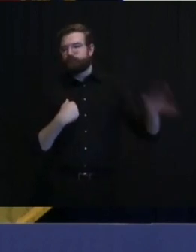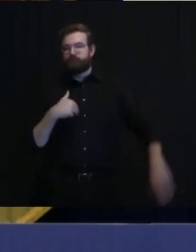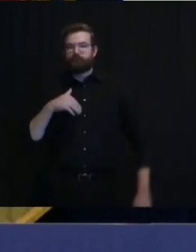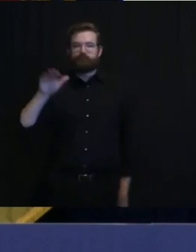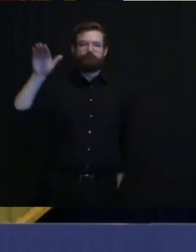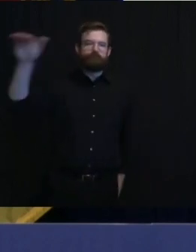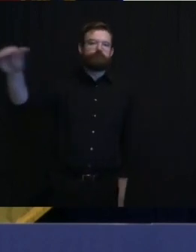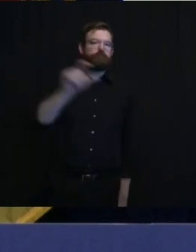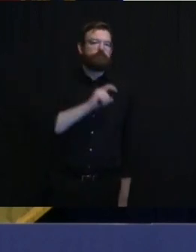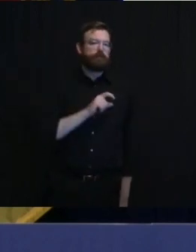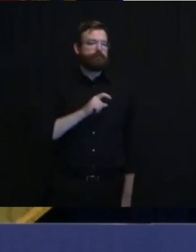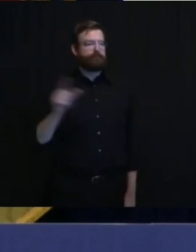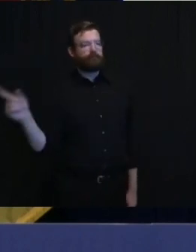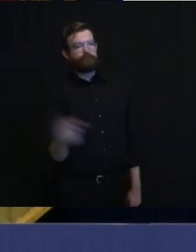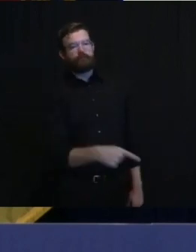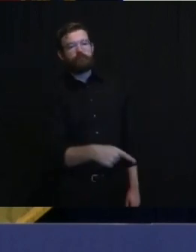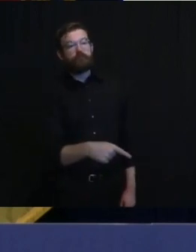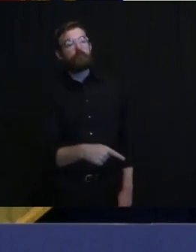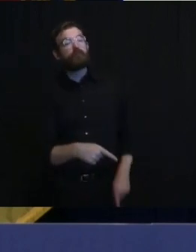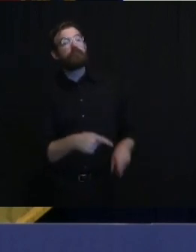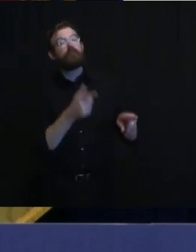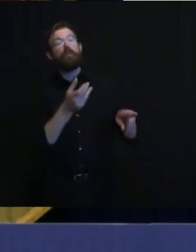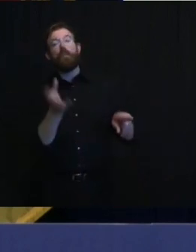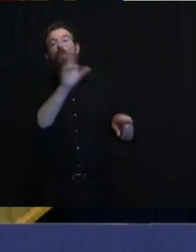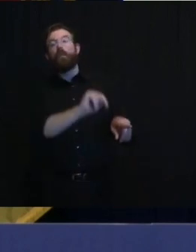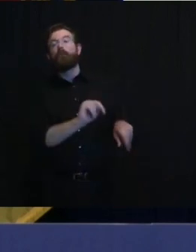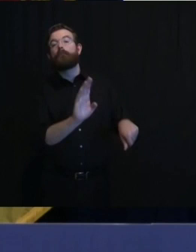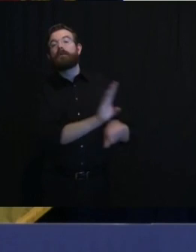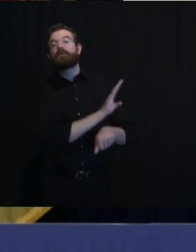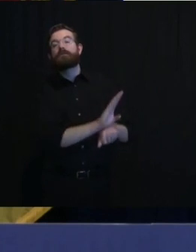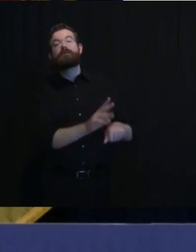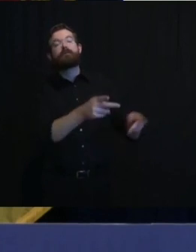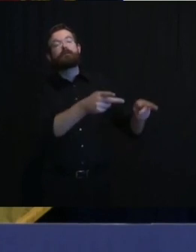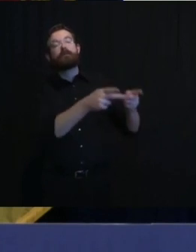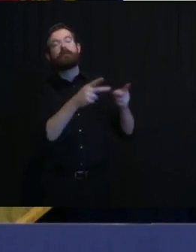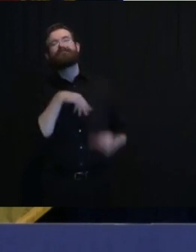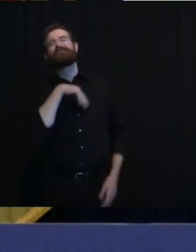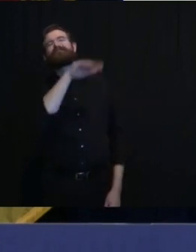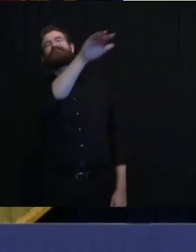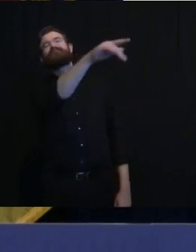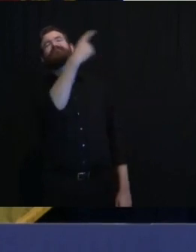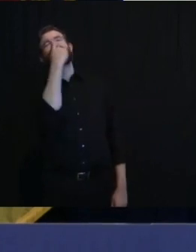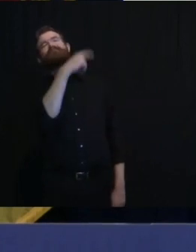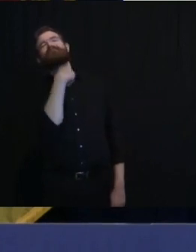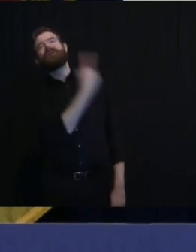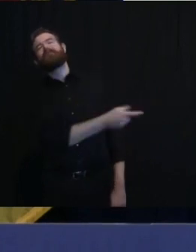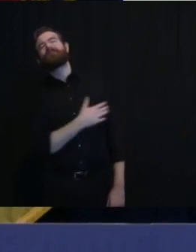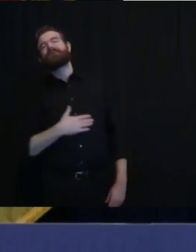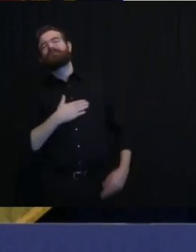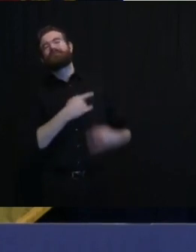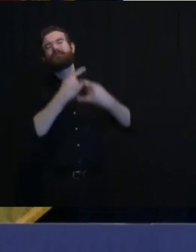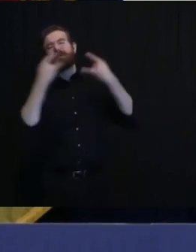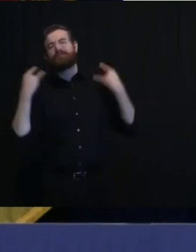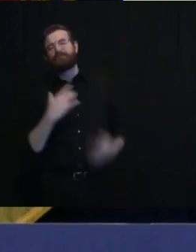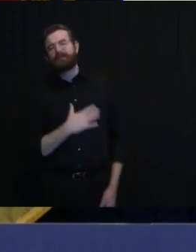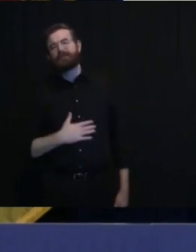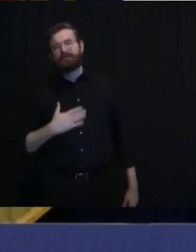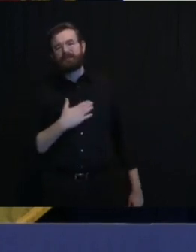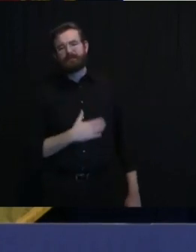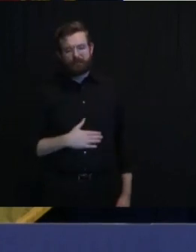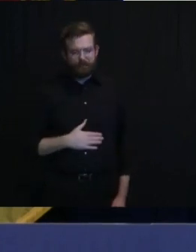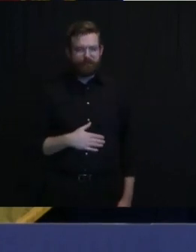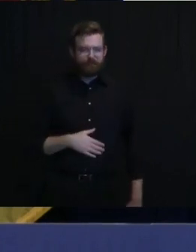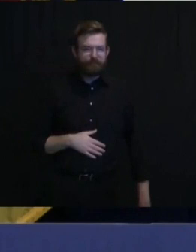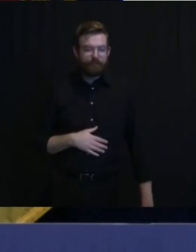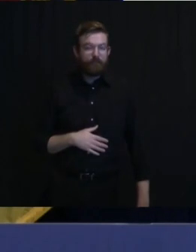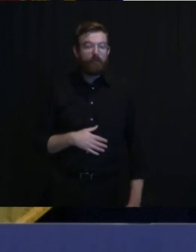out-of-state sports teams in the context this morning of the Jets and the Giants, but I answered, Matt, you'll correct the record here, and